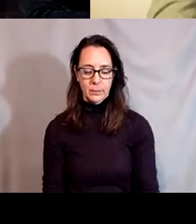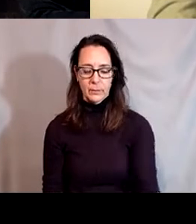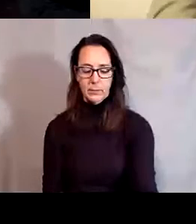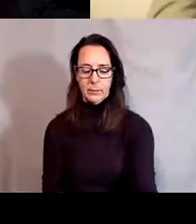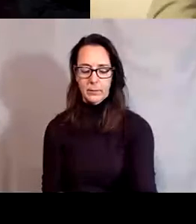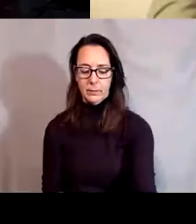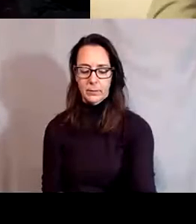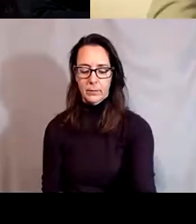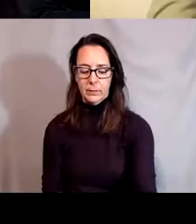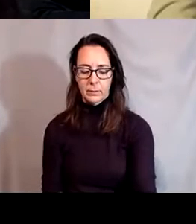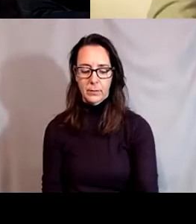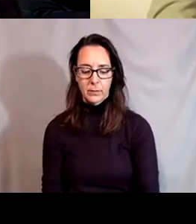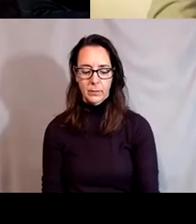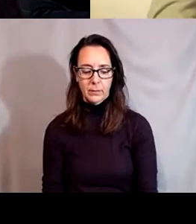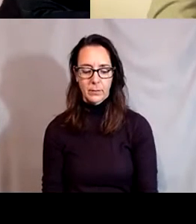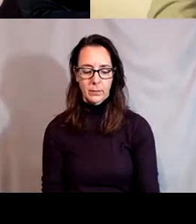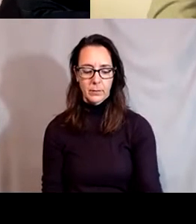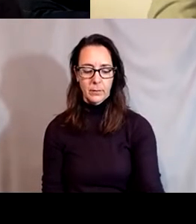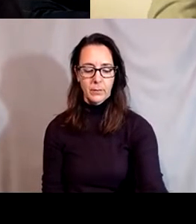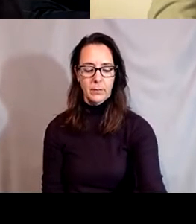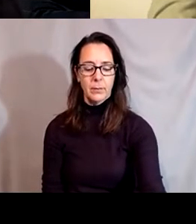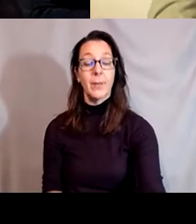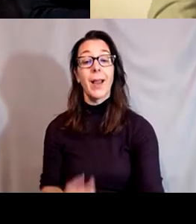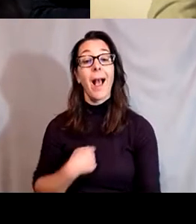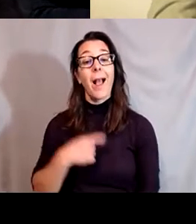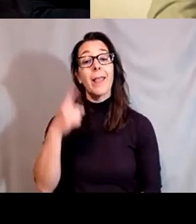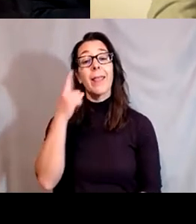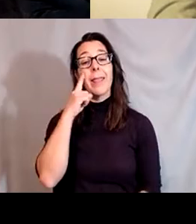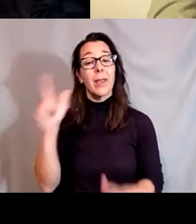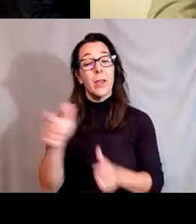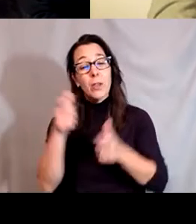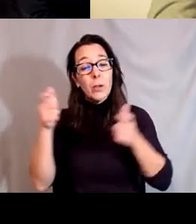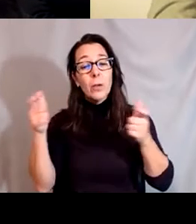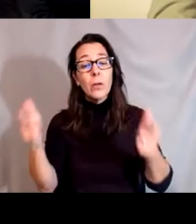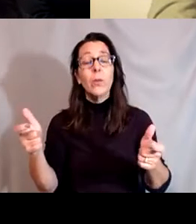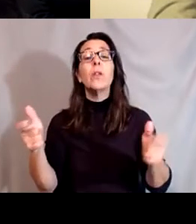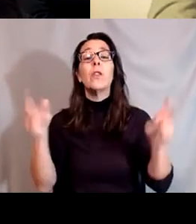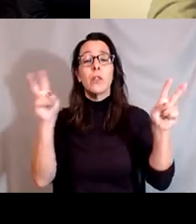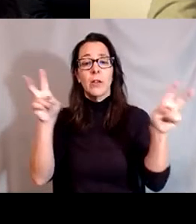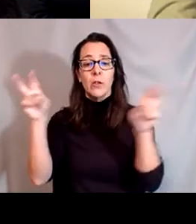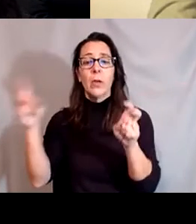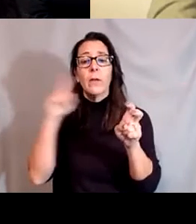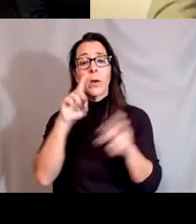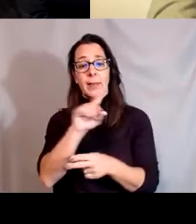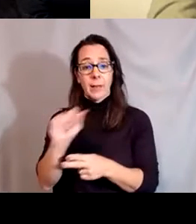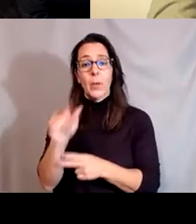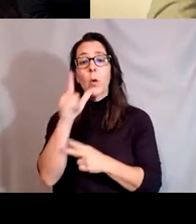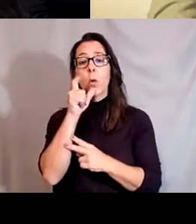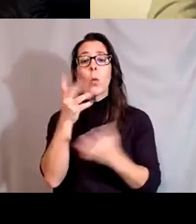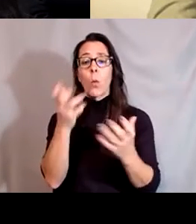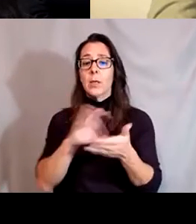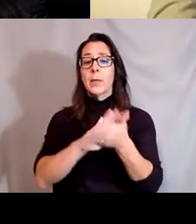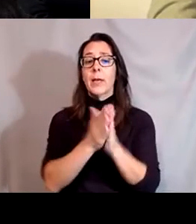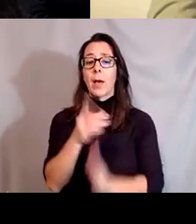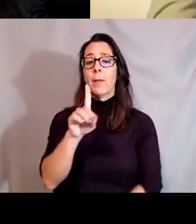become delegates at cost. I think a huge issue for those disabled people who may want to be delegates is cost. I